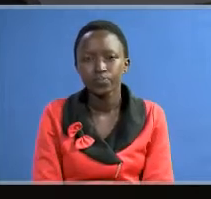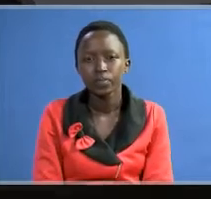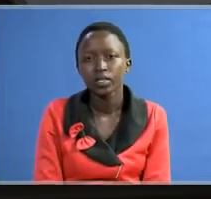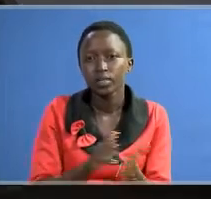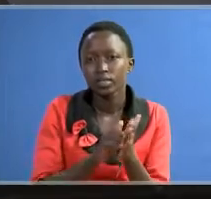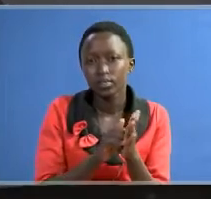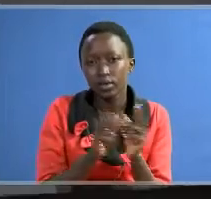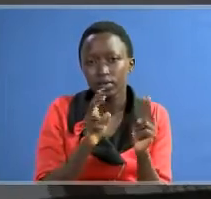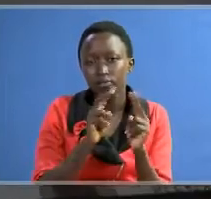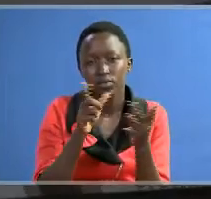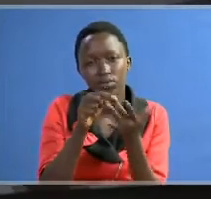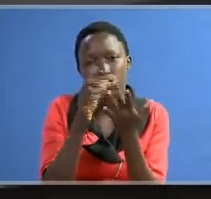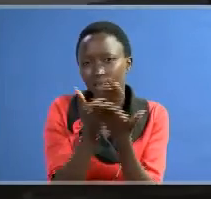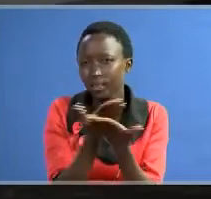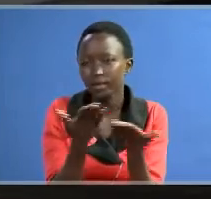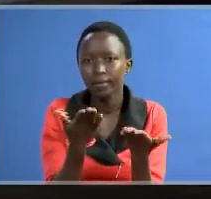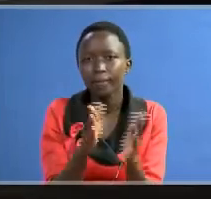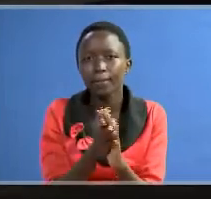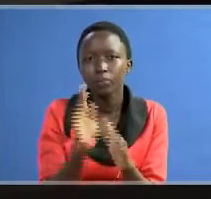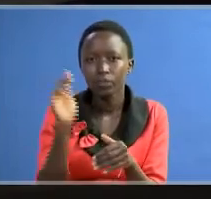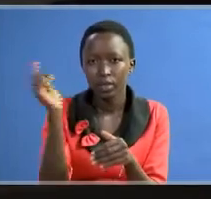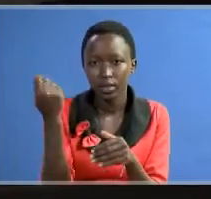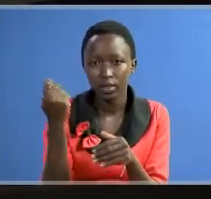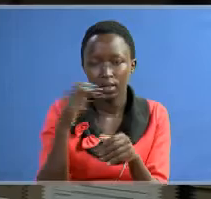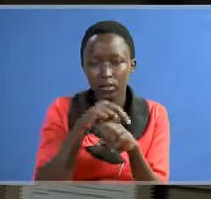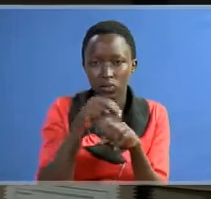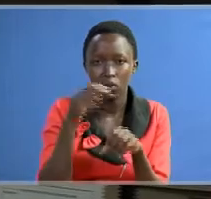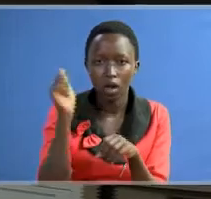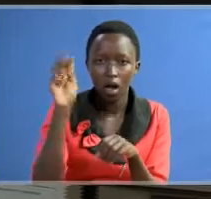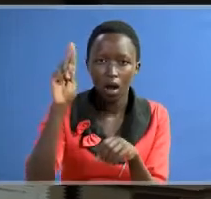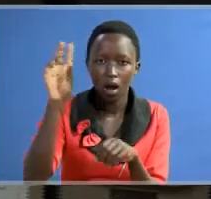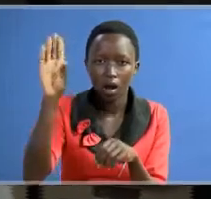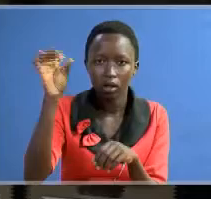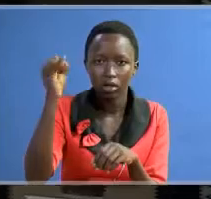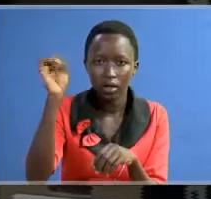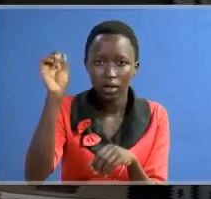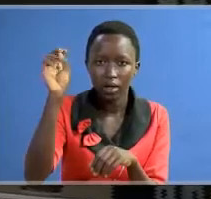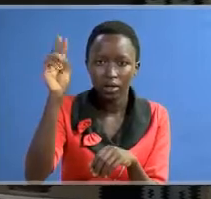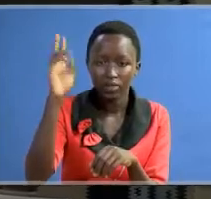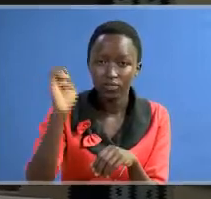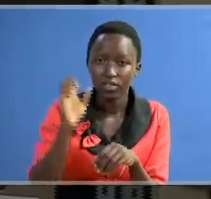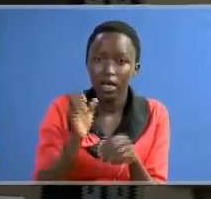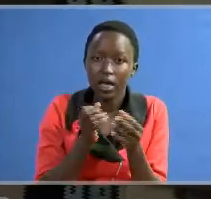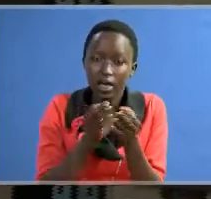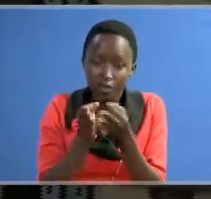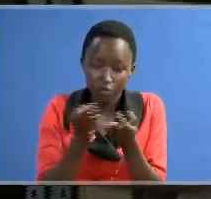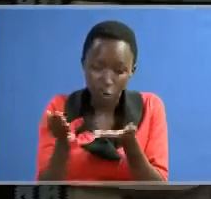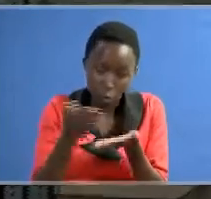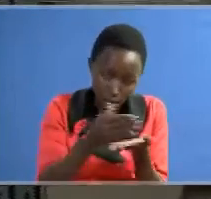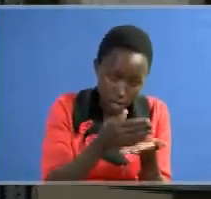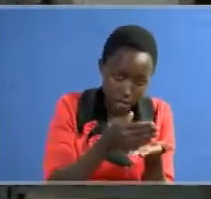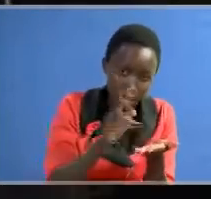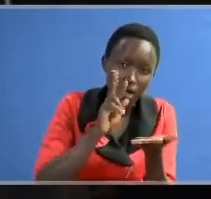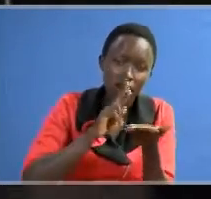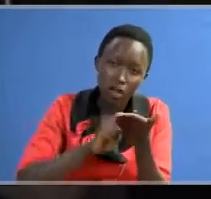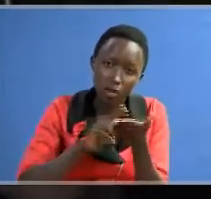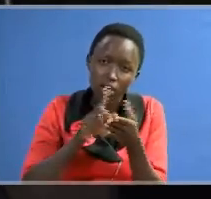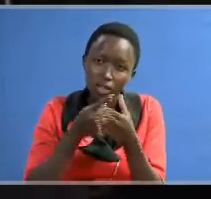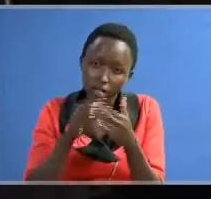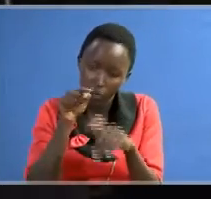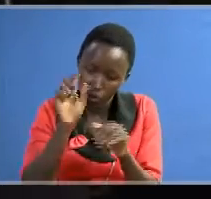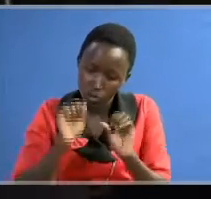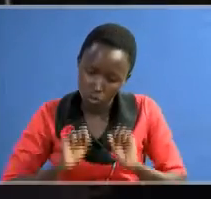That is the most special thing with the Kenya National Archives. Because if you collect those records and then you